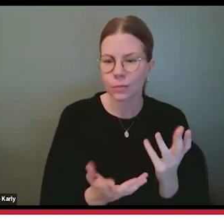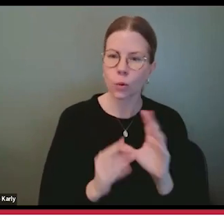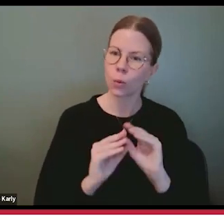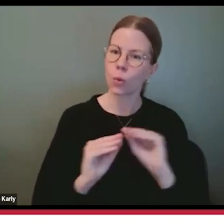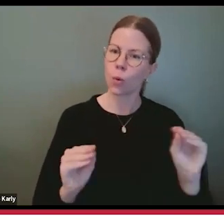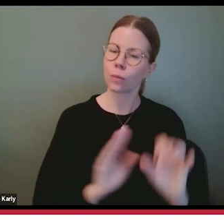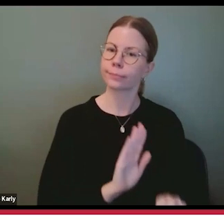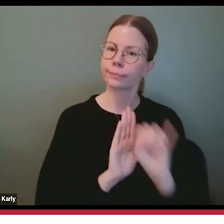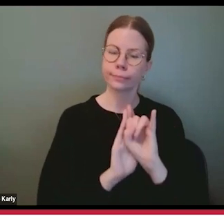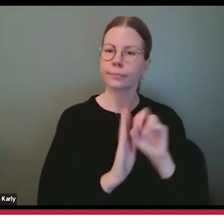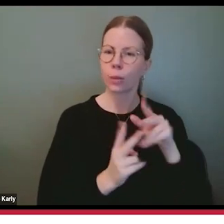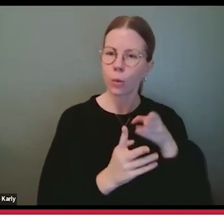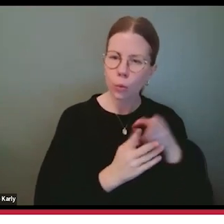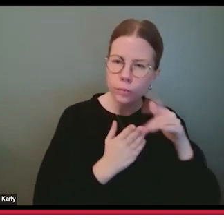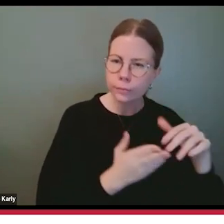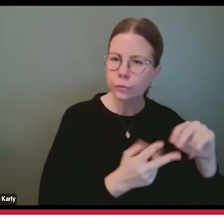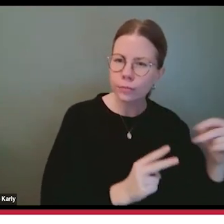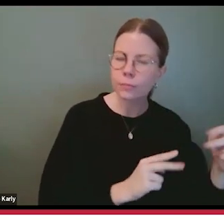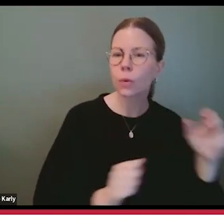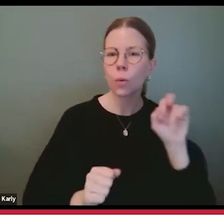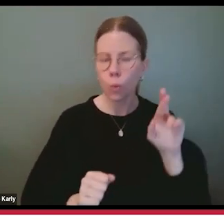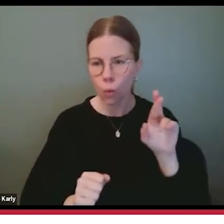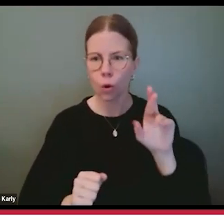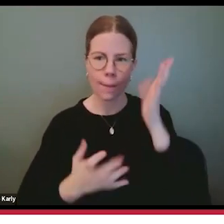the presumed reservoir that has been documented.